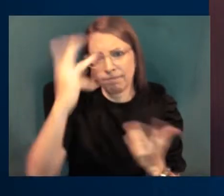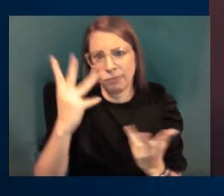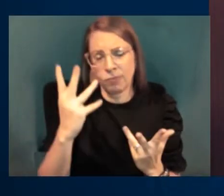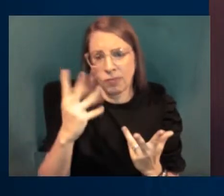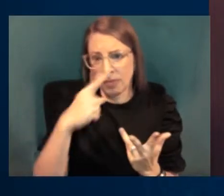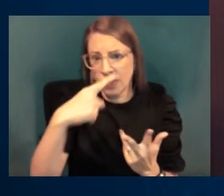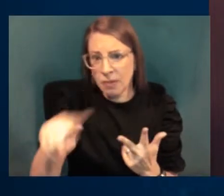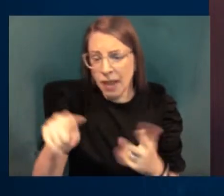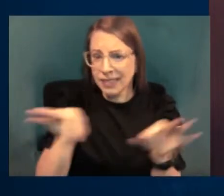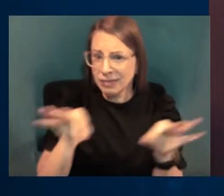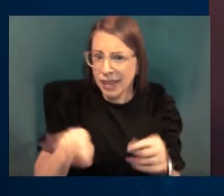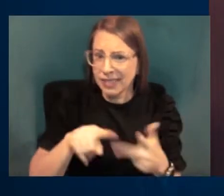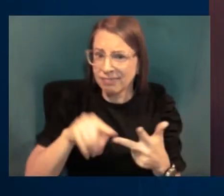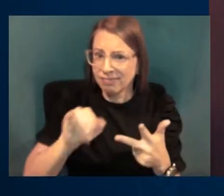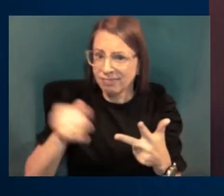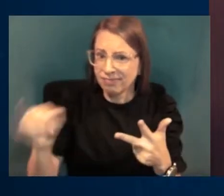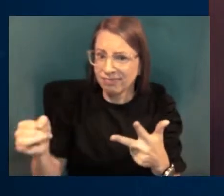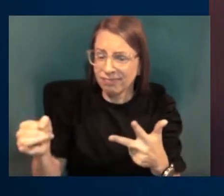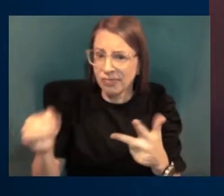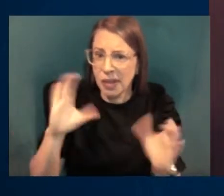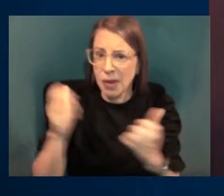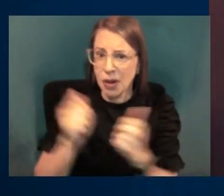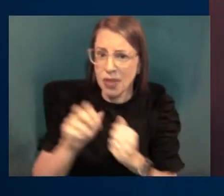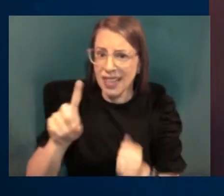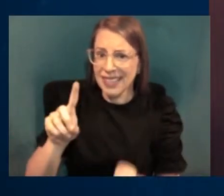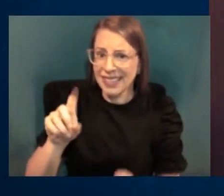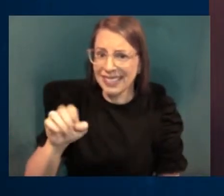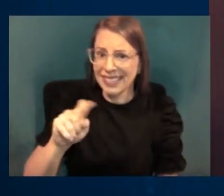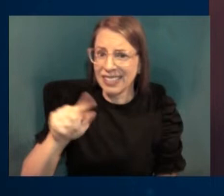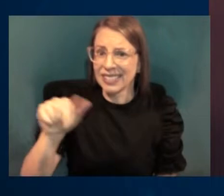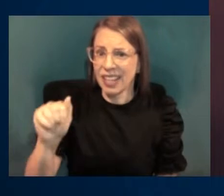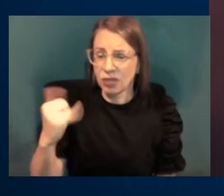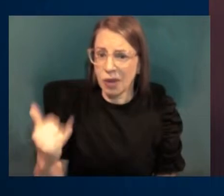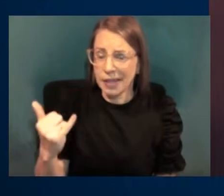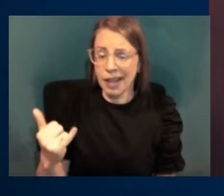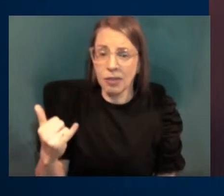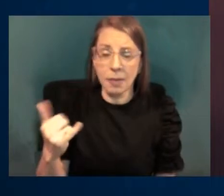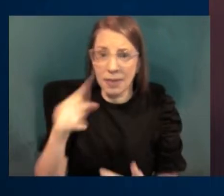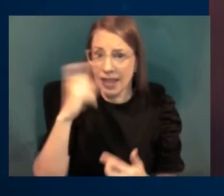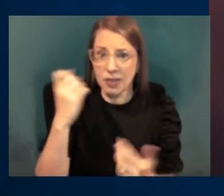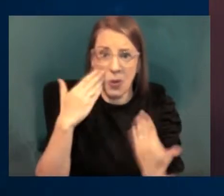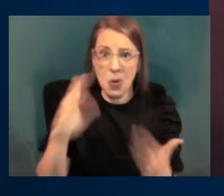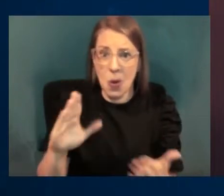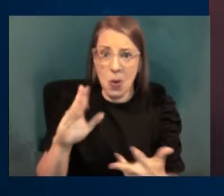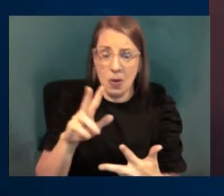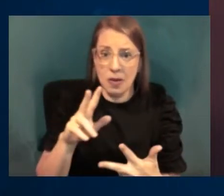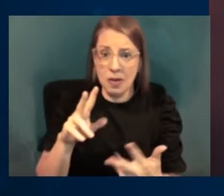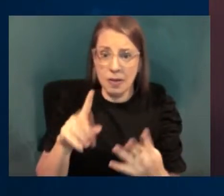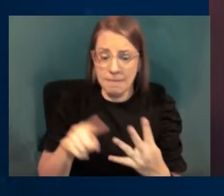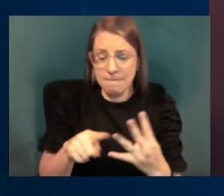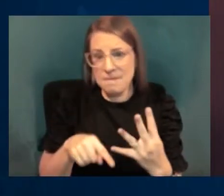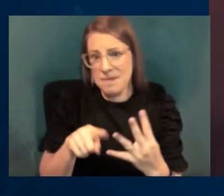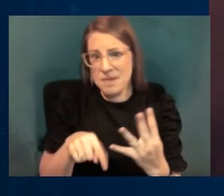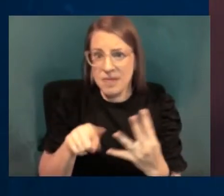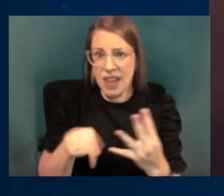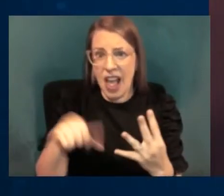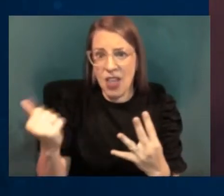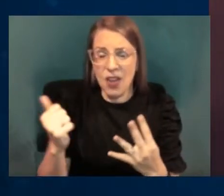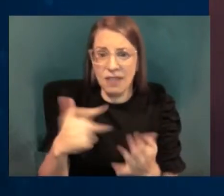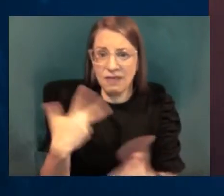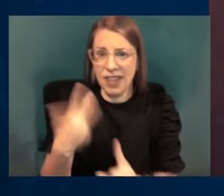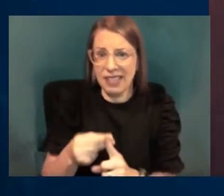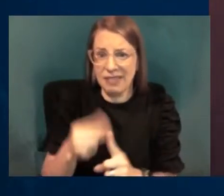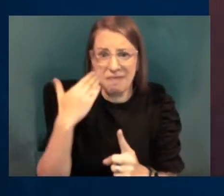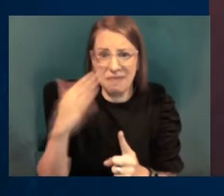about how Johnson & Johnson stacks up against Delta right now, especially when we don't know as much as we do about the other vaccines potentially. Yeah, Hawk, I would say we don't